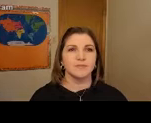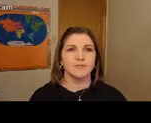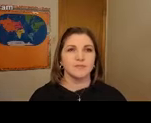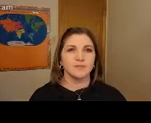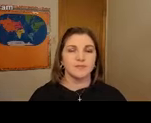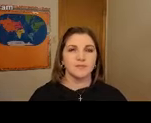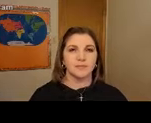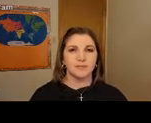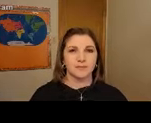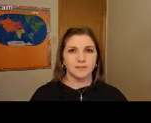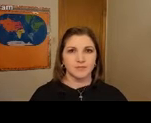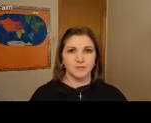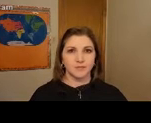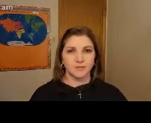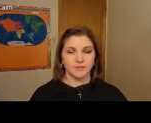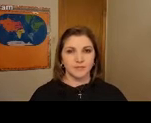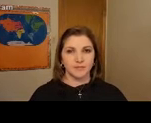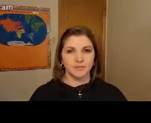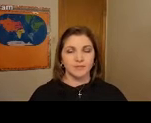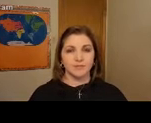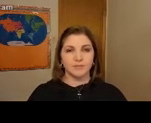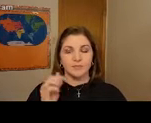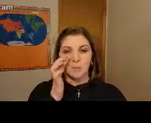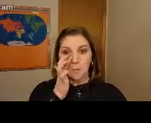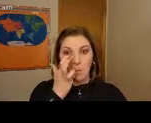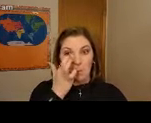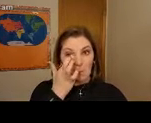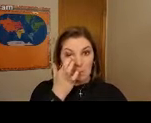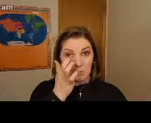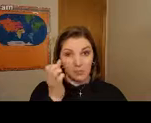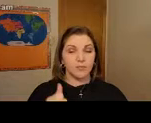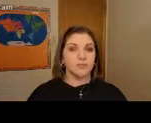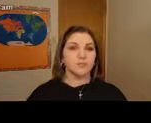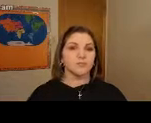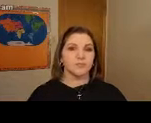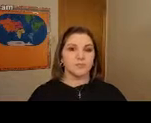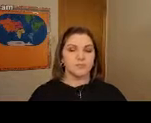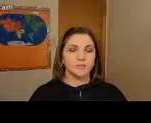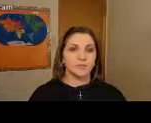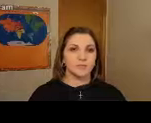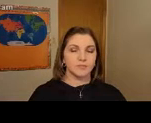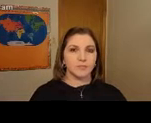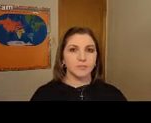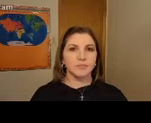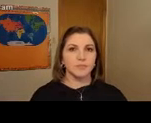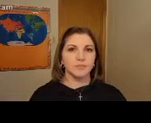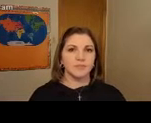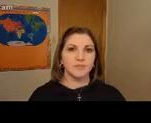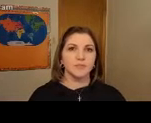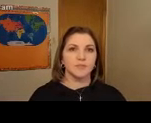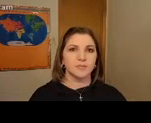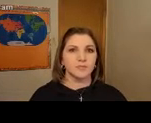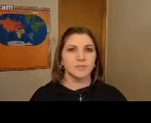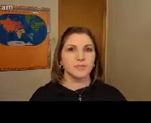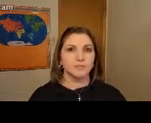to be a pet dog for a while, I want to be free. That's the call of the wild. I'm a compare when I say how things are